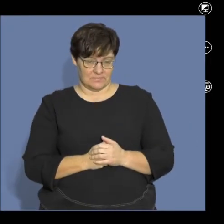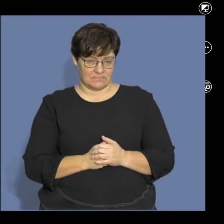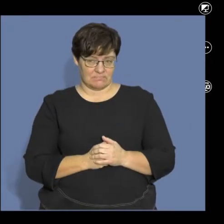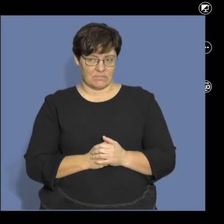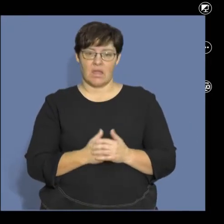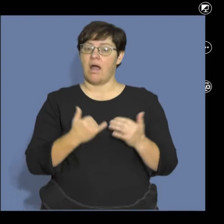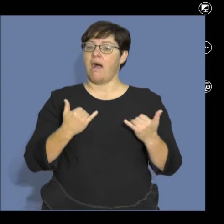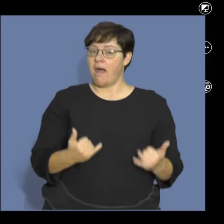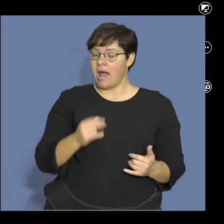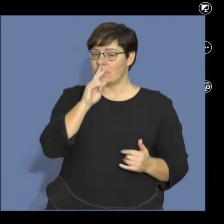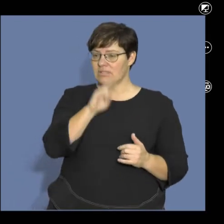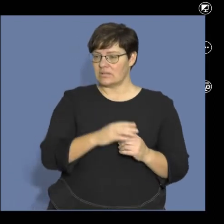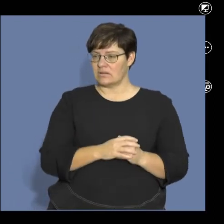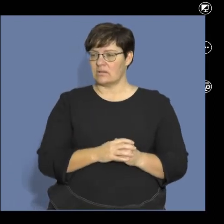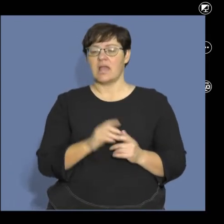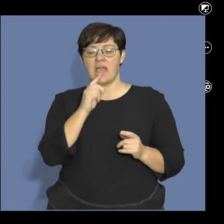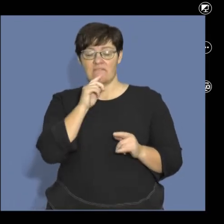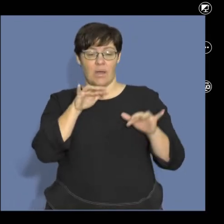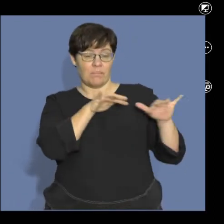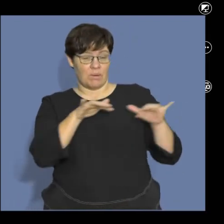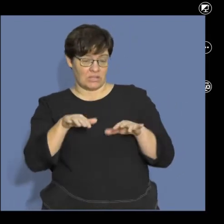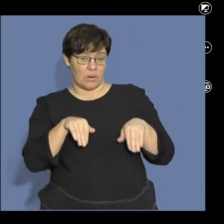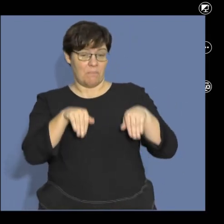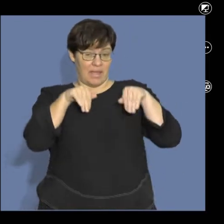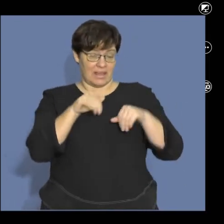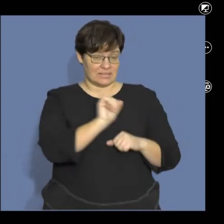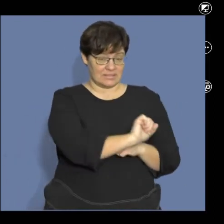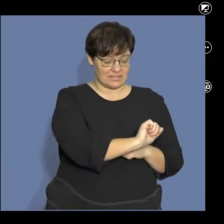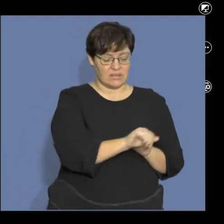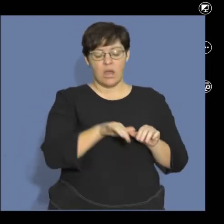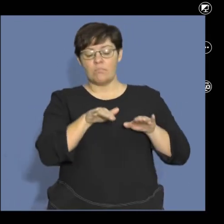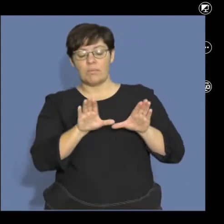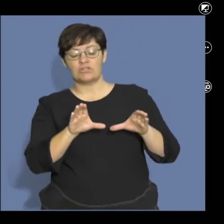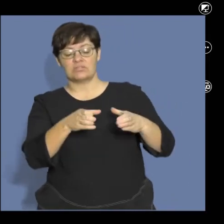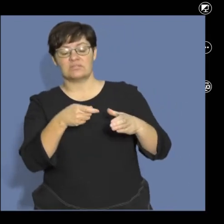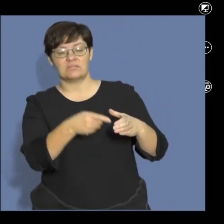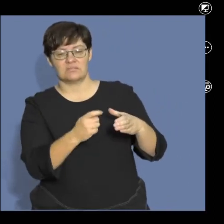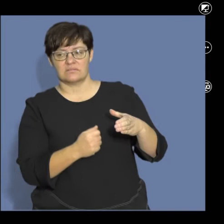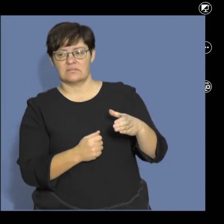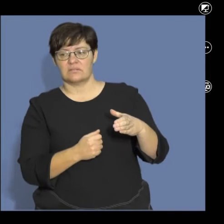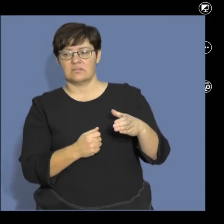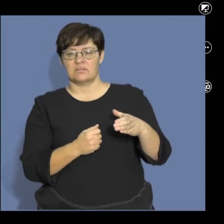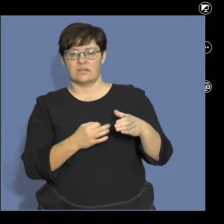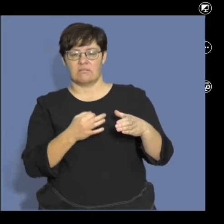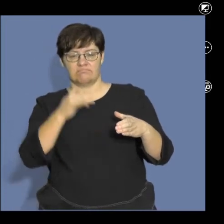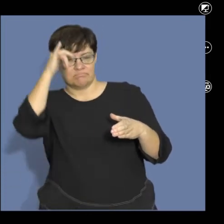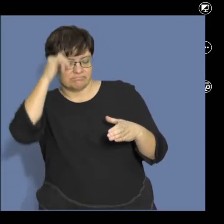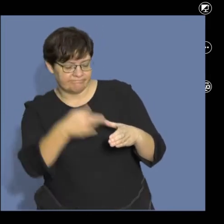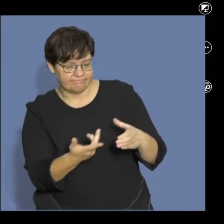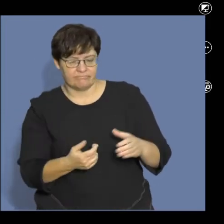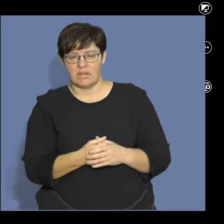ecosystem. Now you can see here's our population of meerkats. Here's a population of